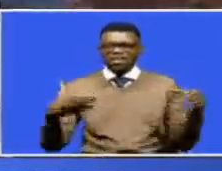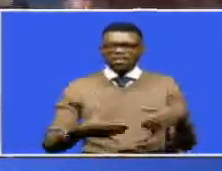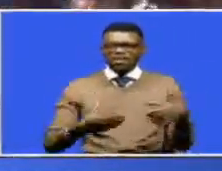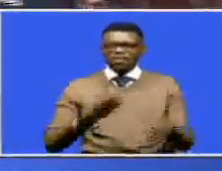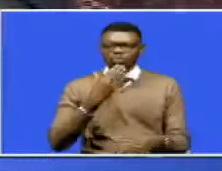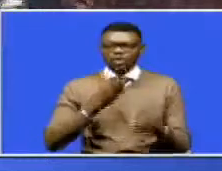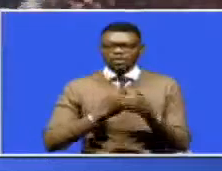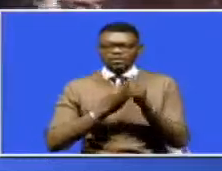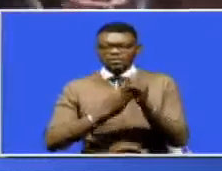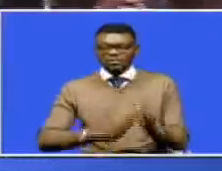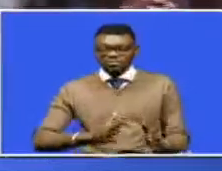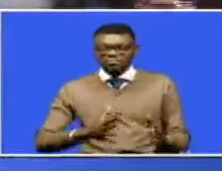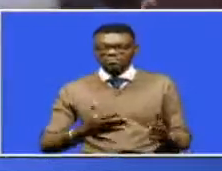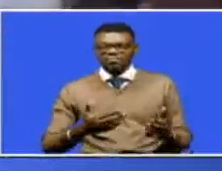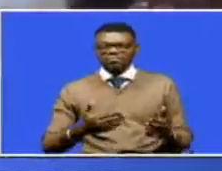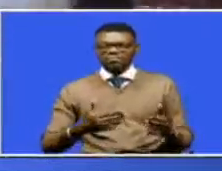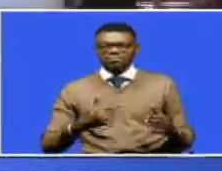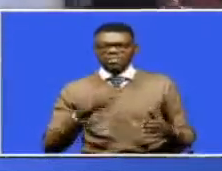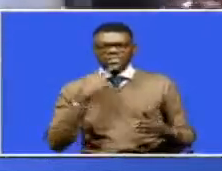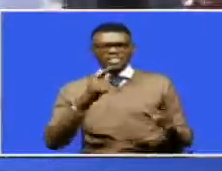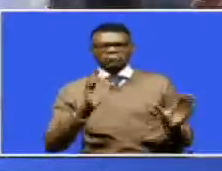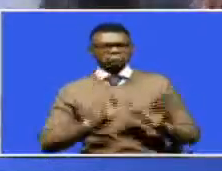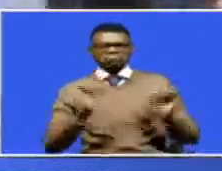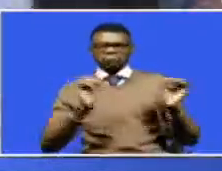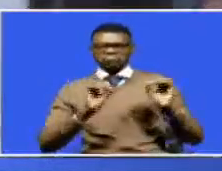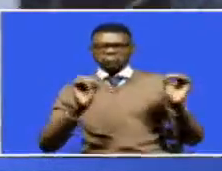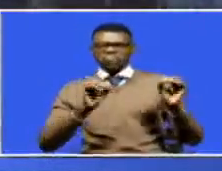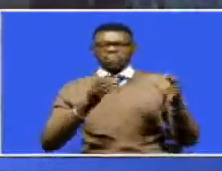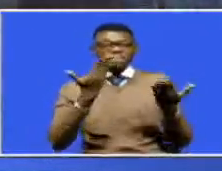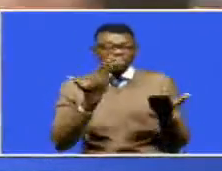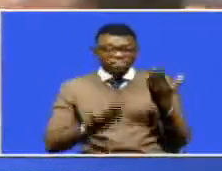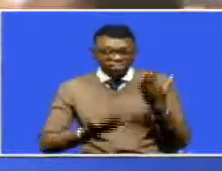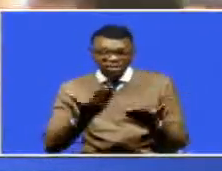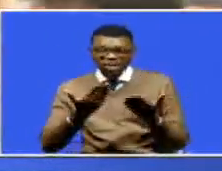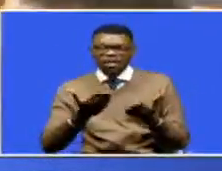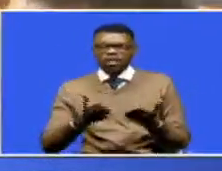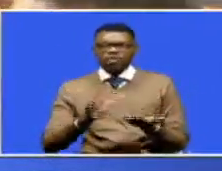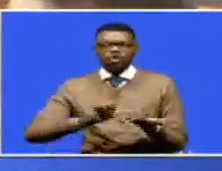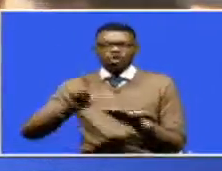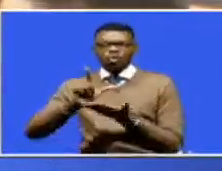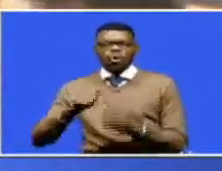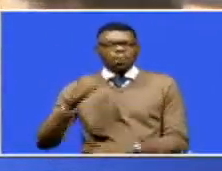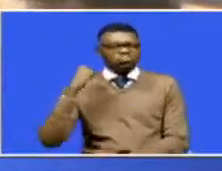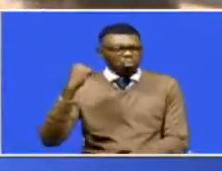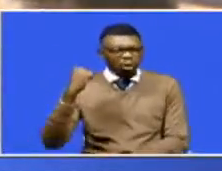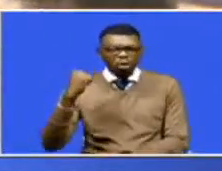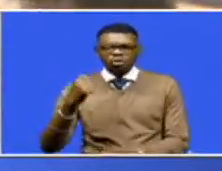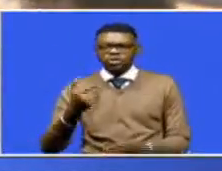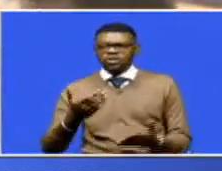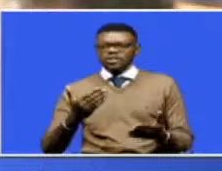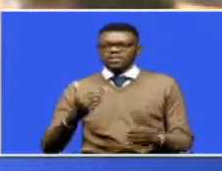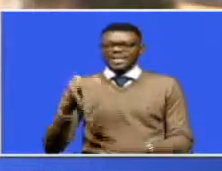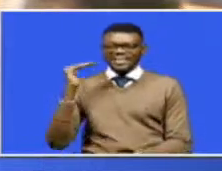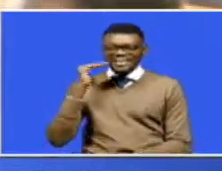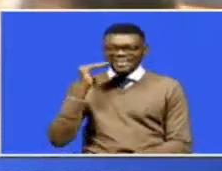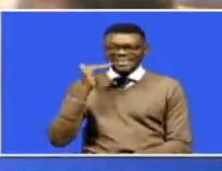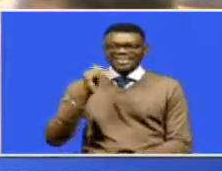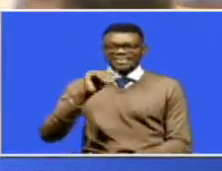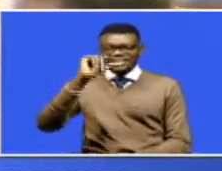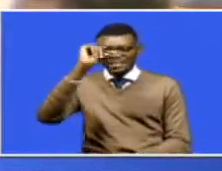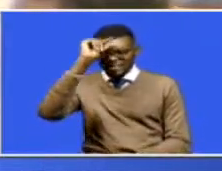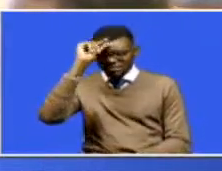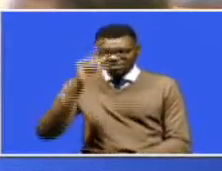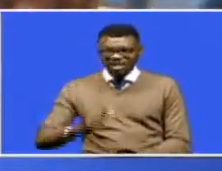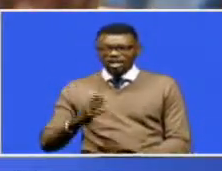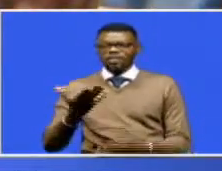have downplayed the differences, saying the feud could be as a result of local politics, with focus on the Siaya gubernatorial race,